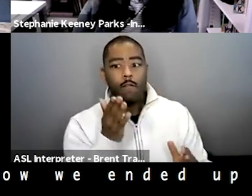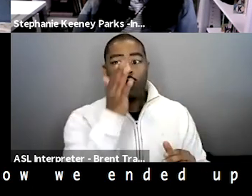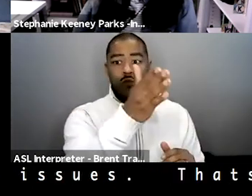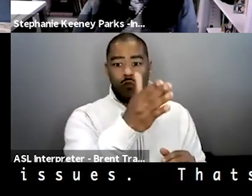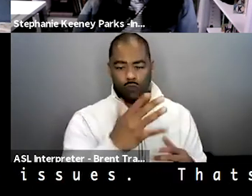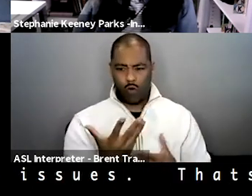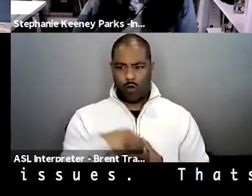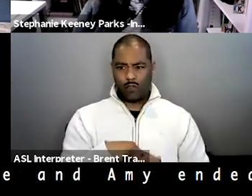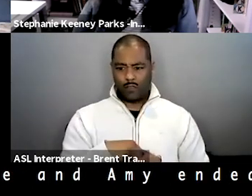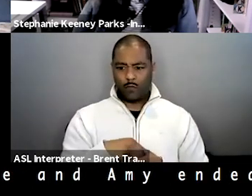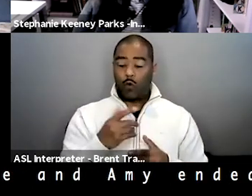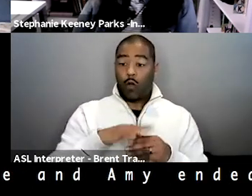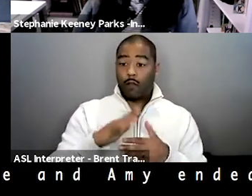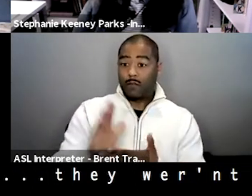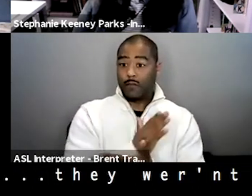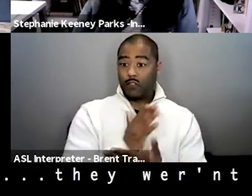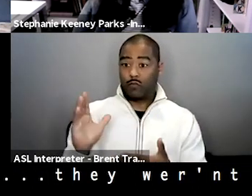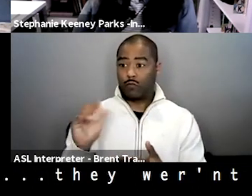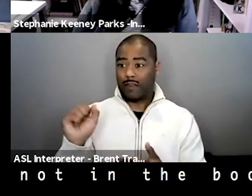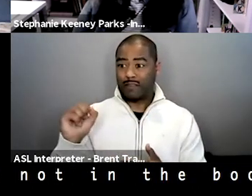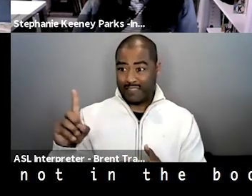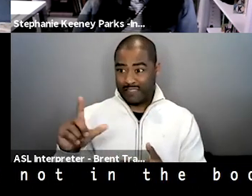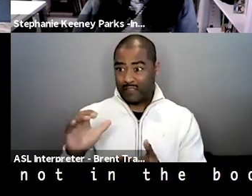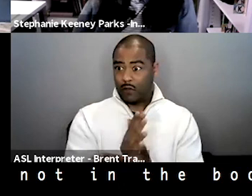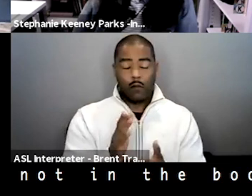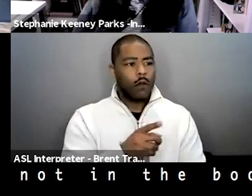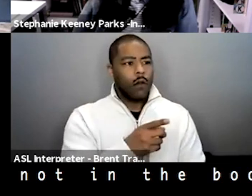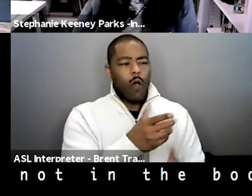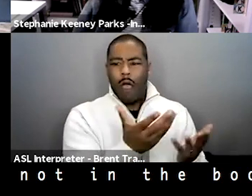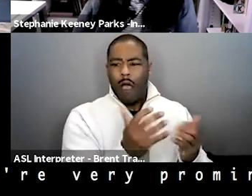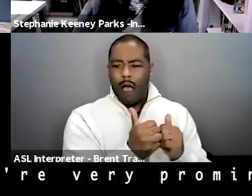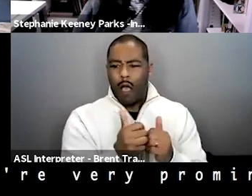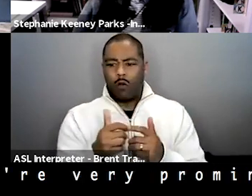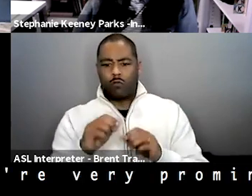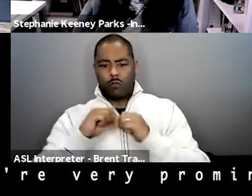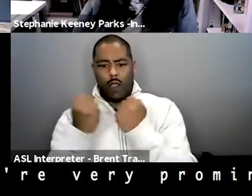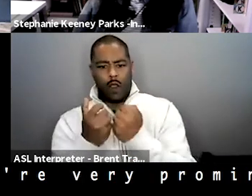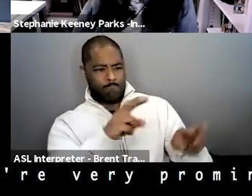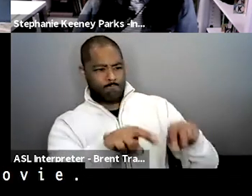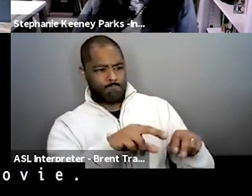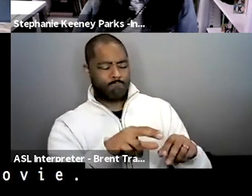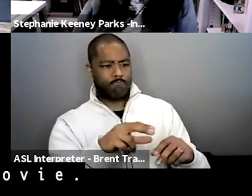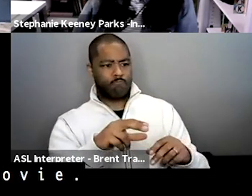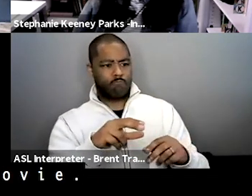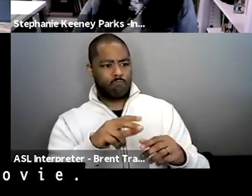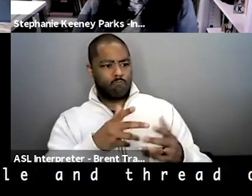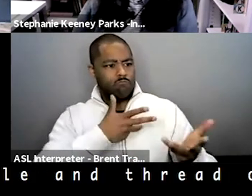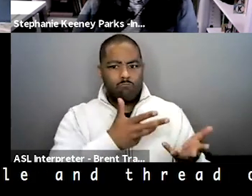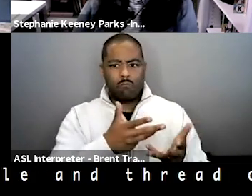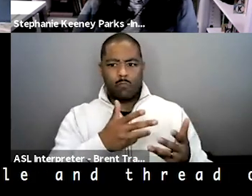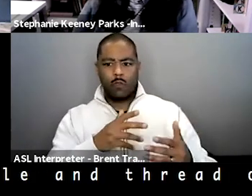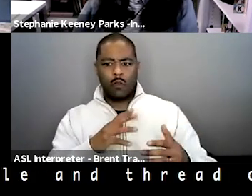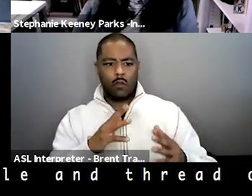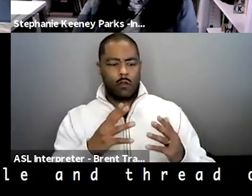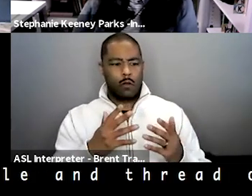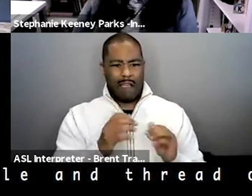families. And that's how we ended up looking at other issues. That's how Stephanie and Amy ended up becoming, they're not in the book, but